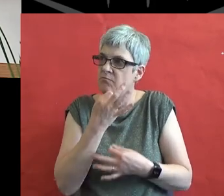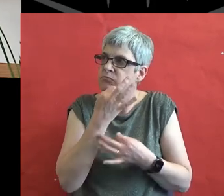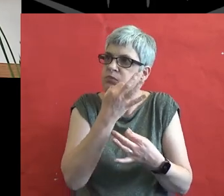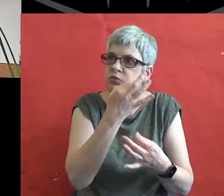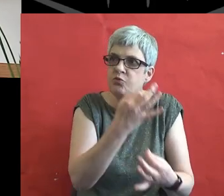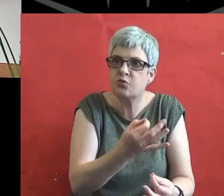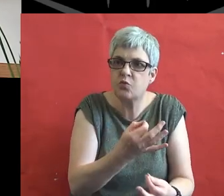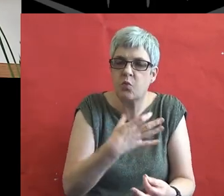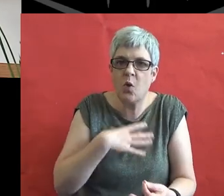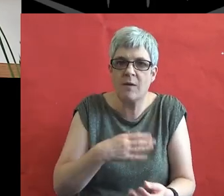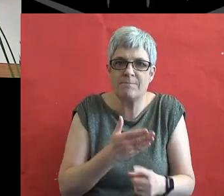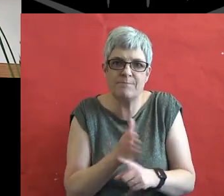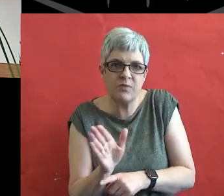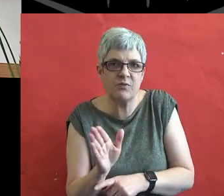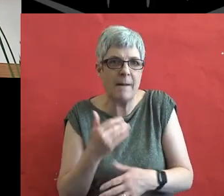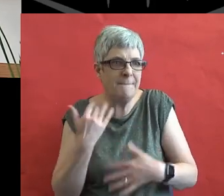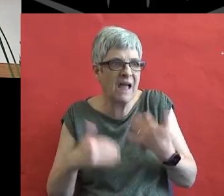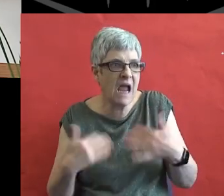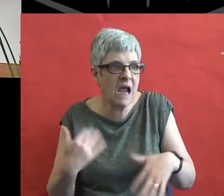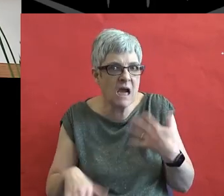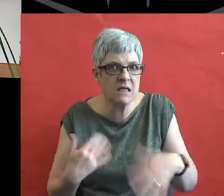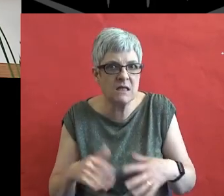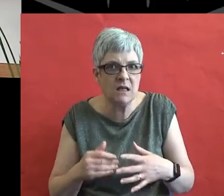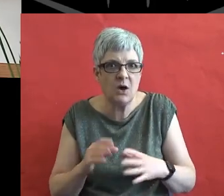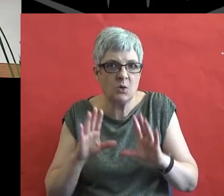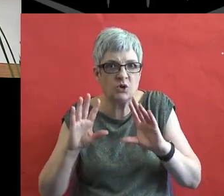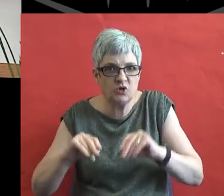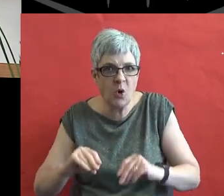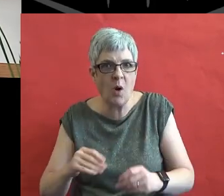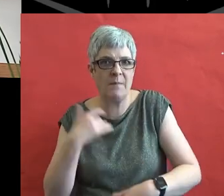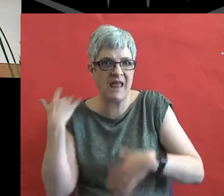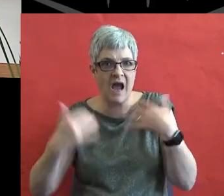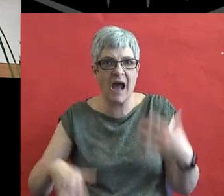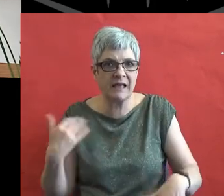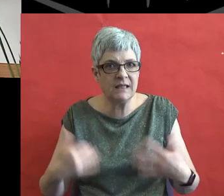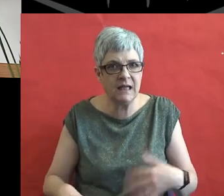to avoid this kind of pain, want to avoid this kind of agony.